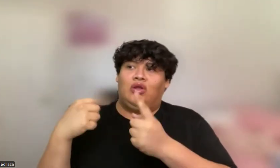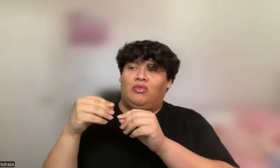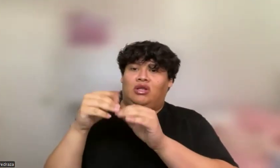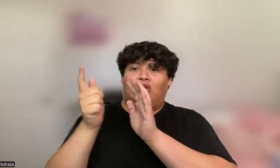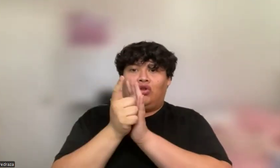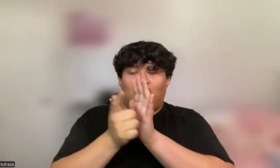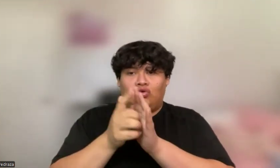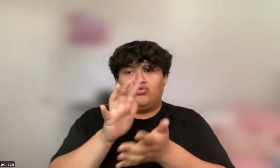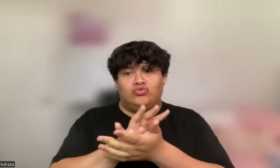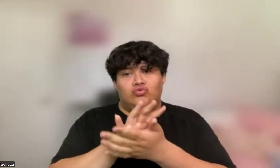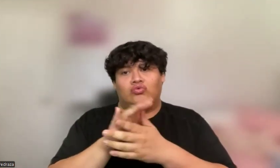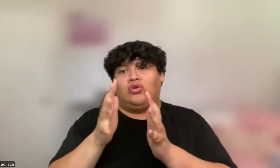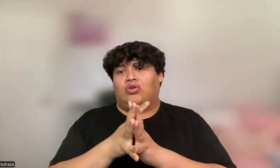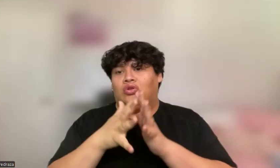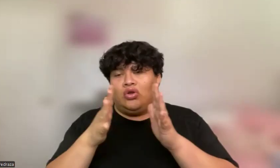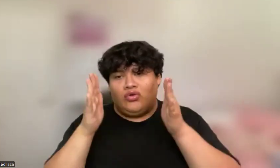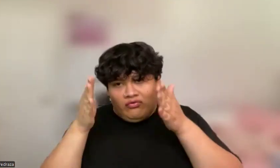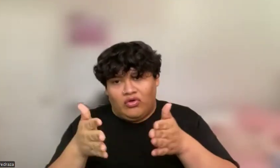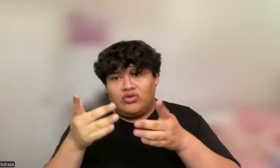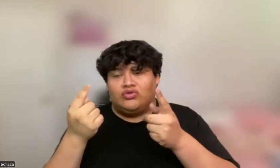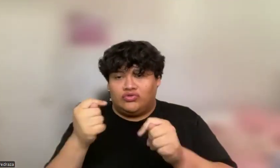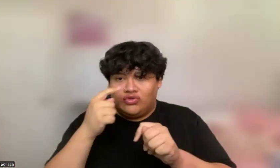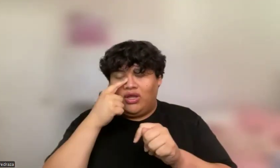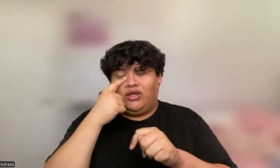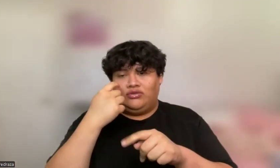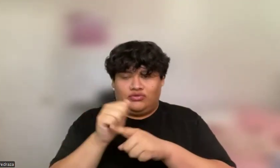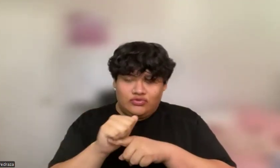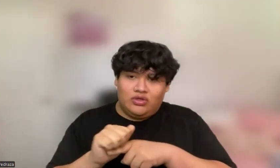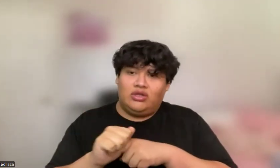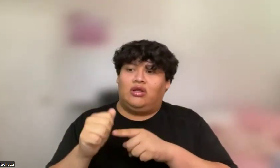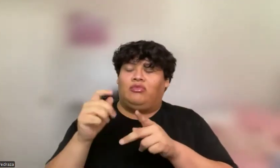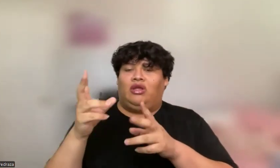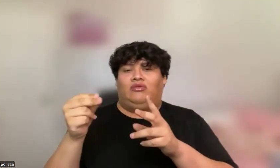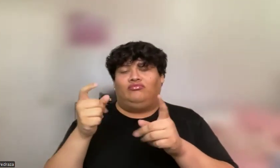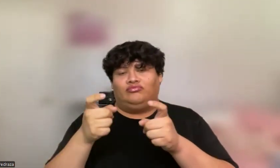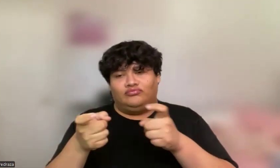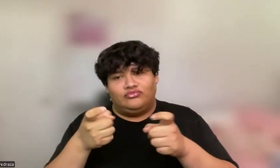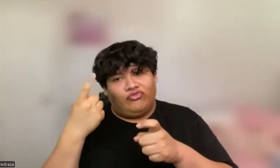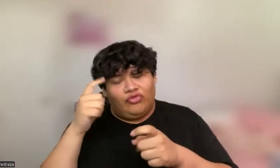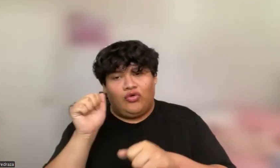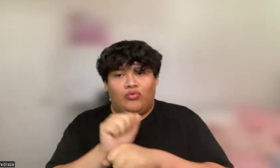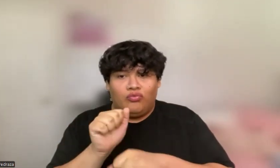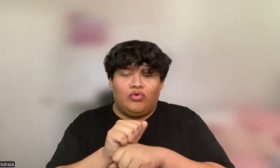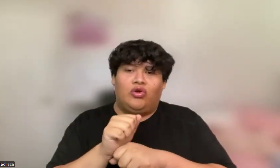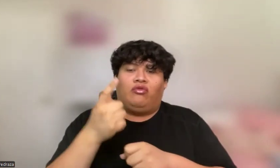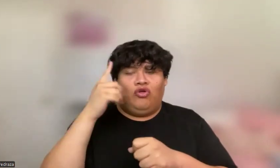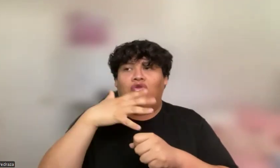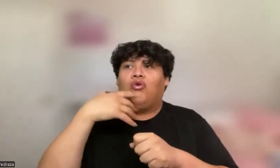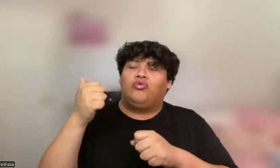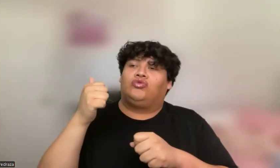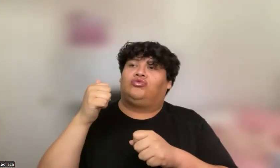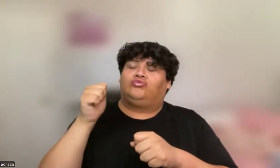school, where a lot of our focus is trying to train up a multidisciplinary workforce to care for older adults and